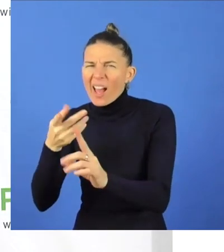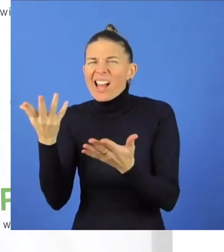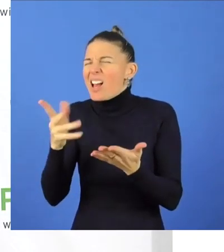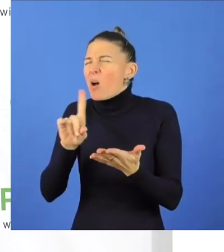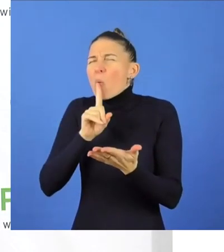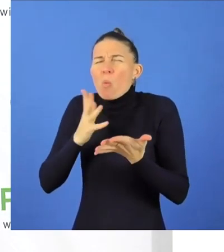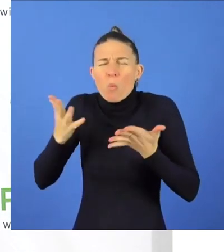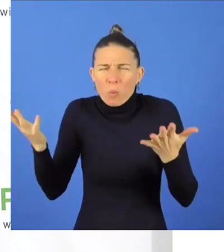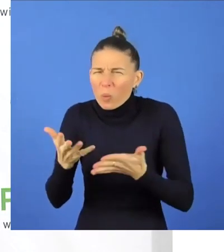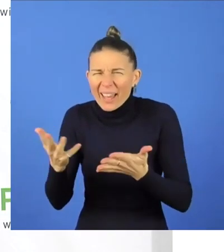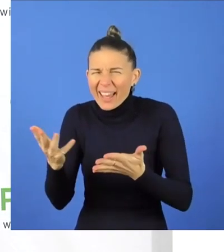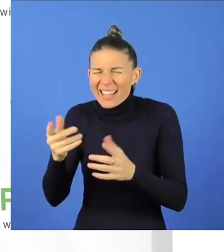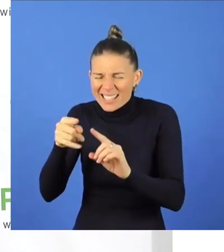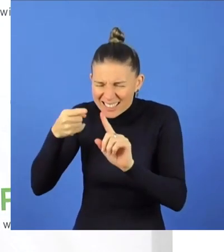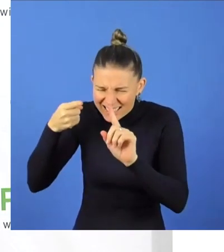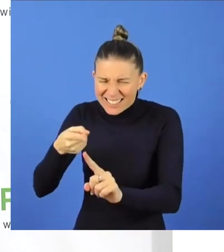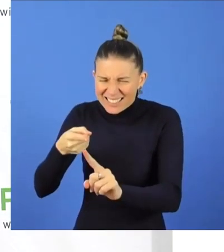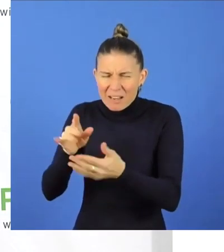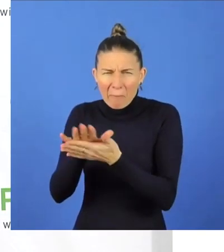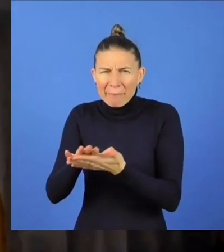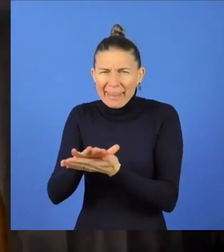whole community. What does Spawnpoint mean?